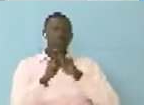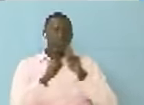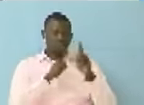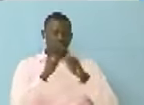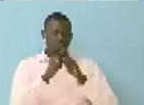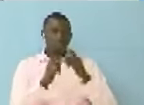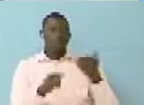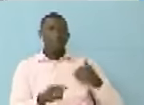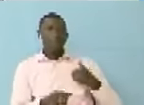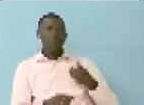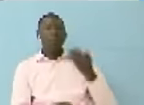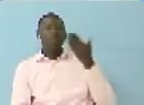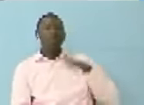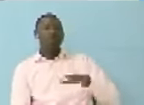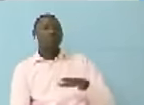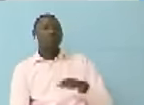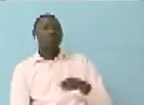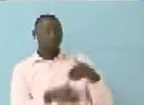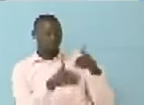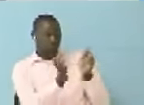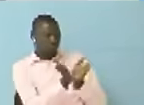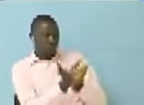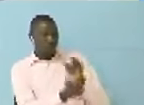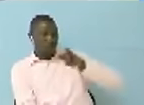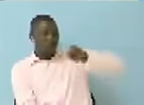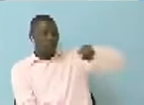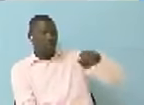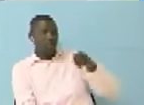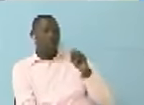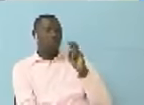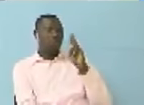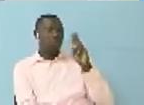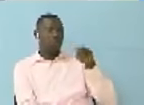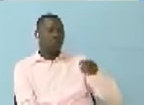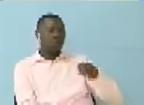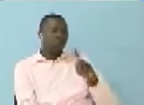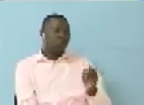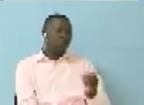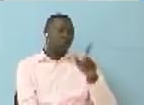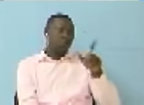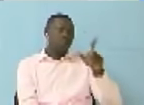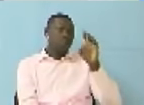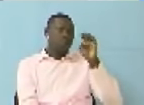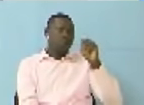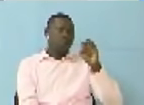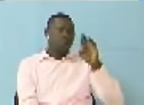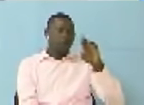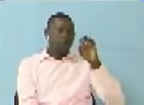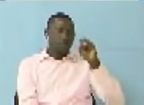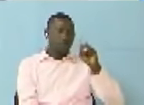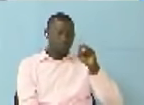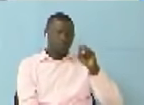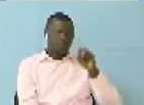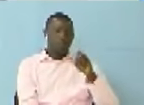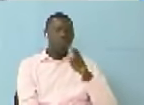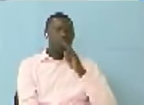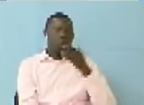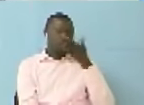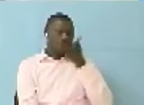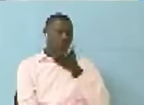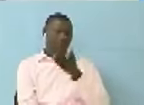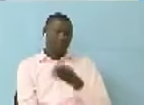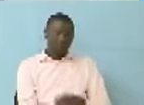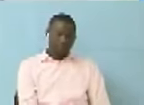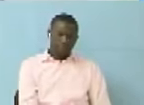the junglers who were there, the actual junglers who were present. Tertakacala mola meni alonko jungular le meni alonko wolebe maaberi nunjie wadingirado.